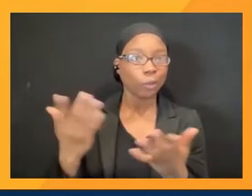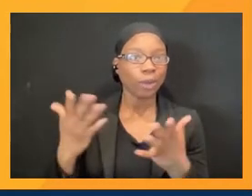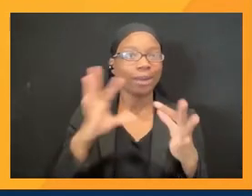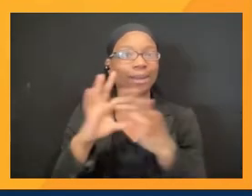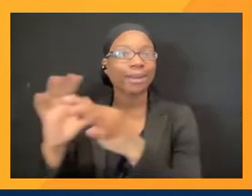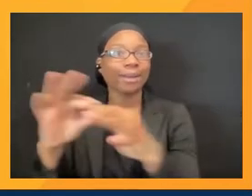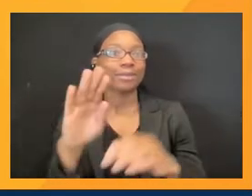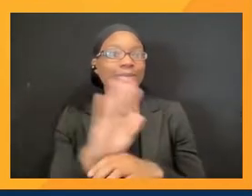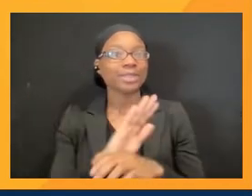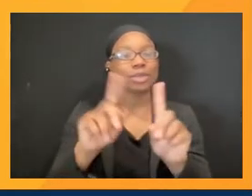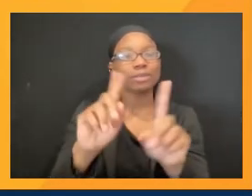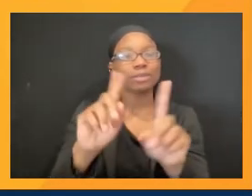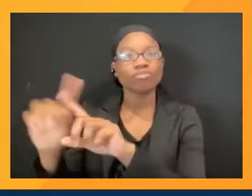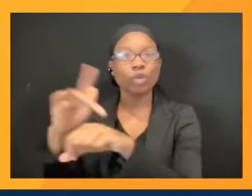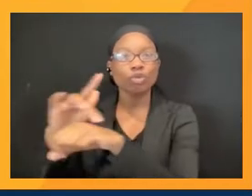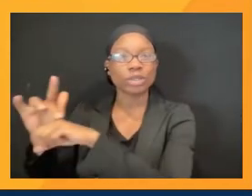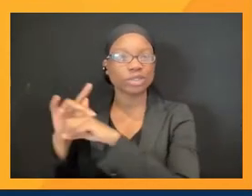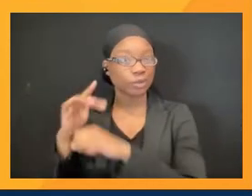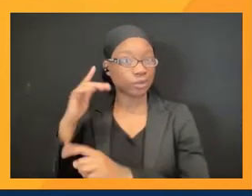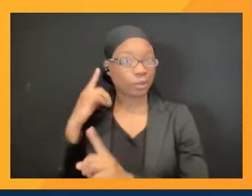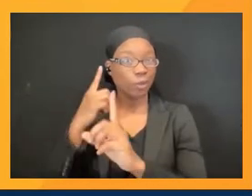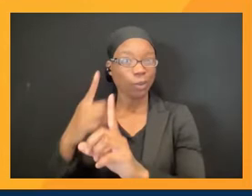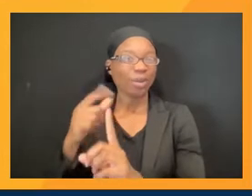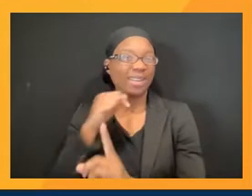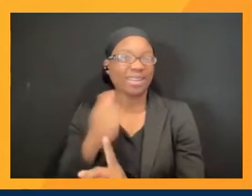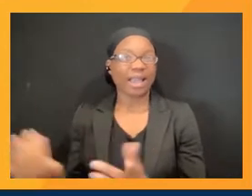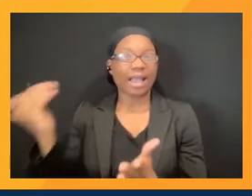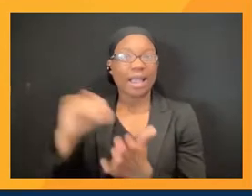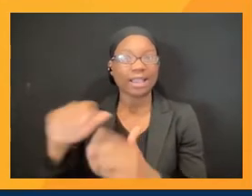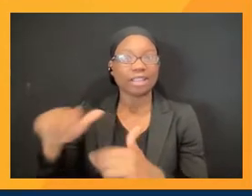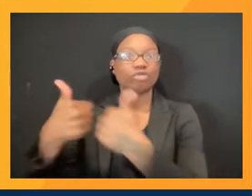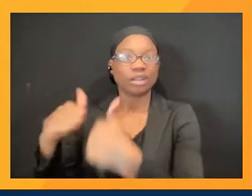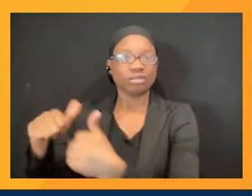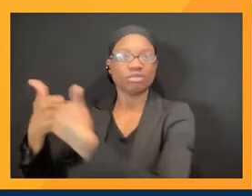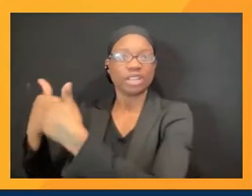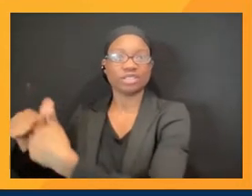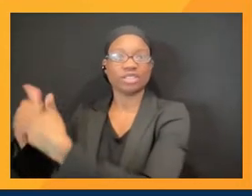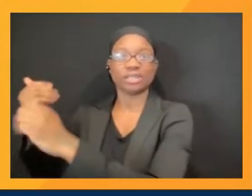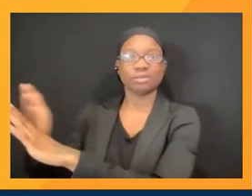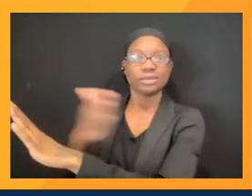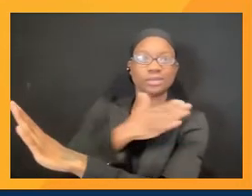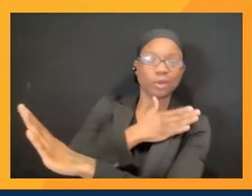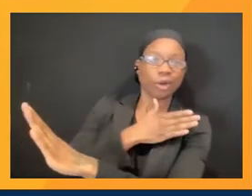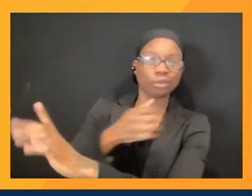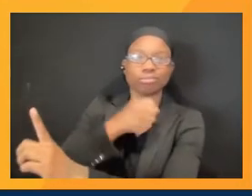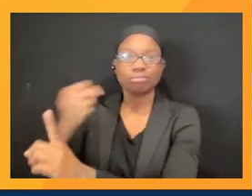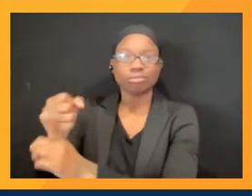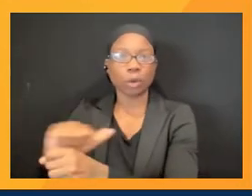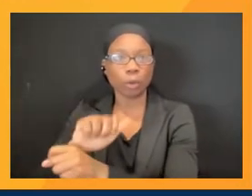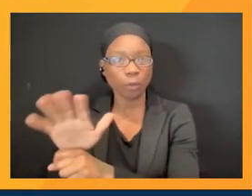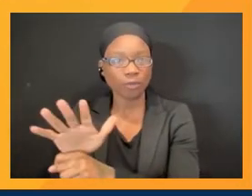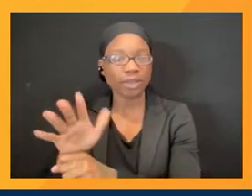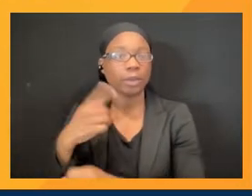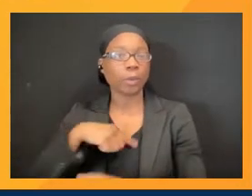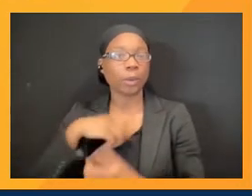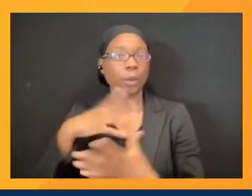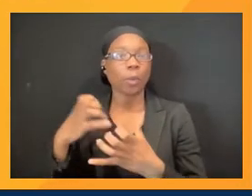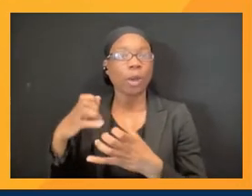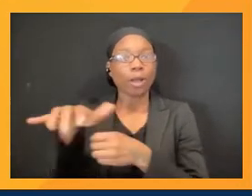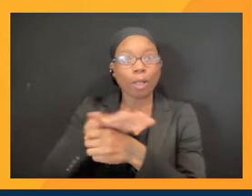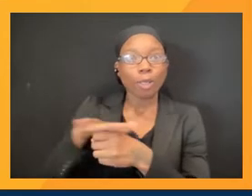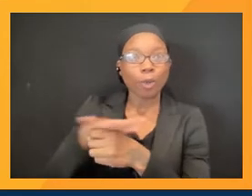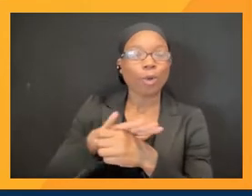our focused attention on getting a service to the smallest of the small businesses, underserved communities across the country, to make sure